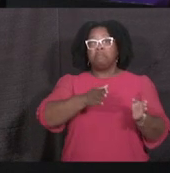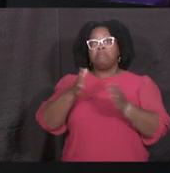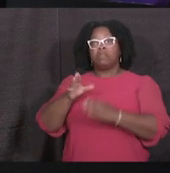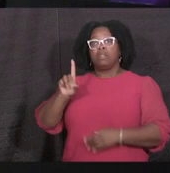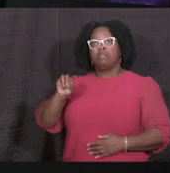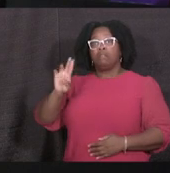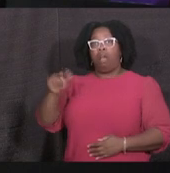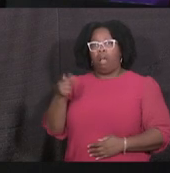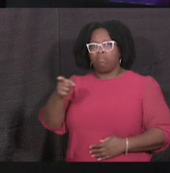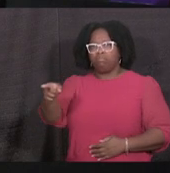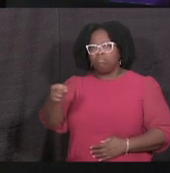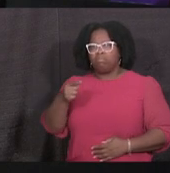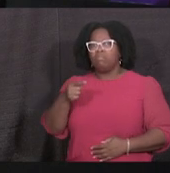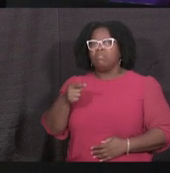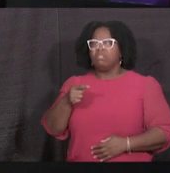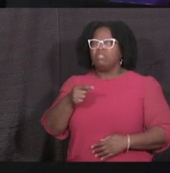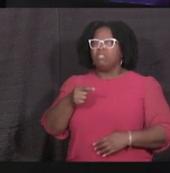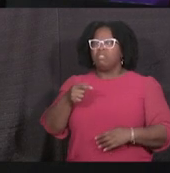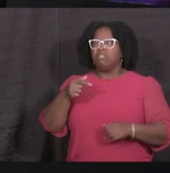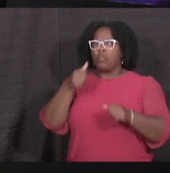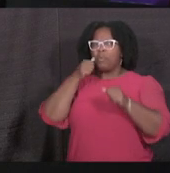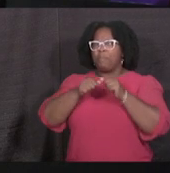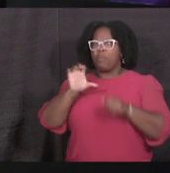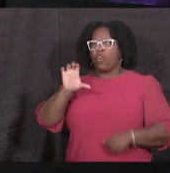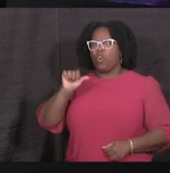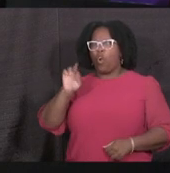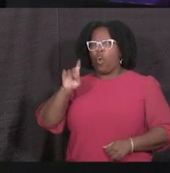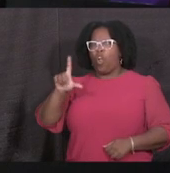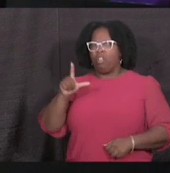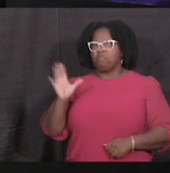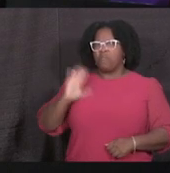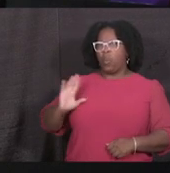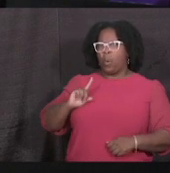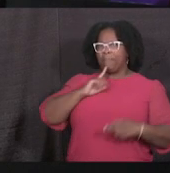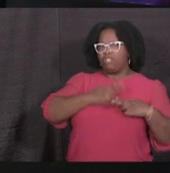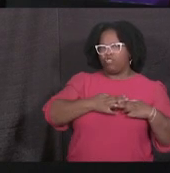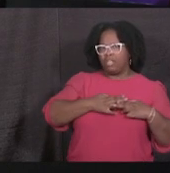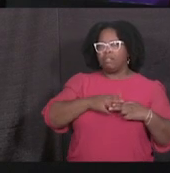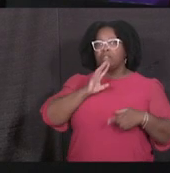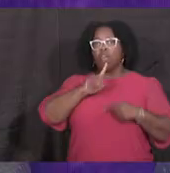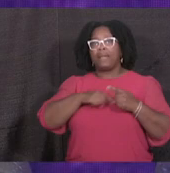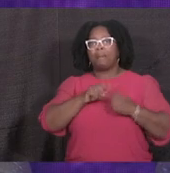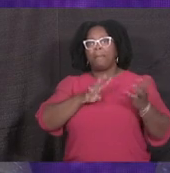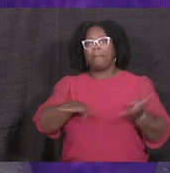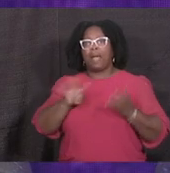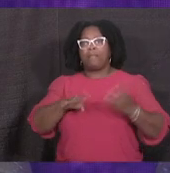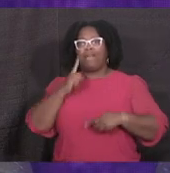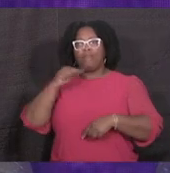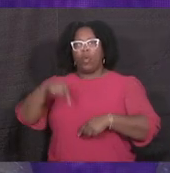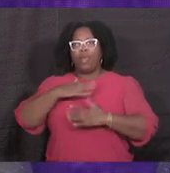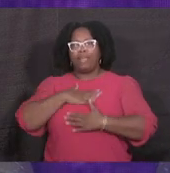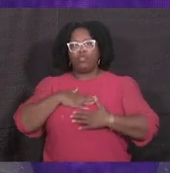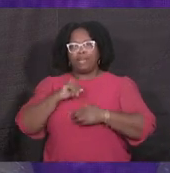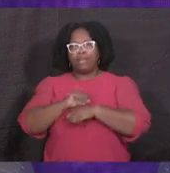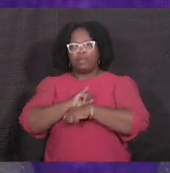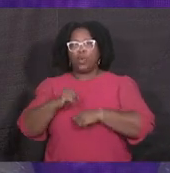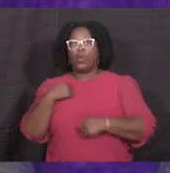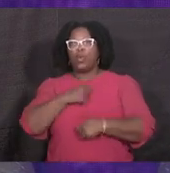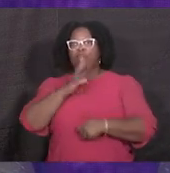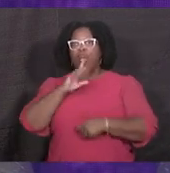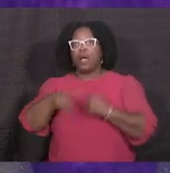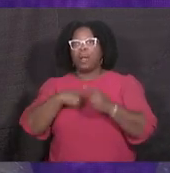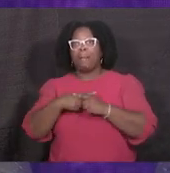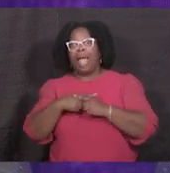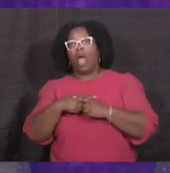quickly, and it's something also that Carl mentioned earlier. You know, when we talk about pipelining for this industry, I think we focus a lot on above-the-line jobs, right?